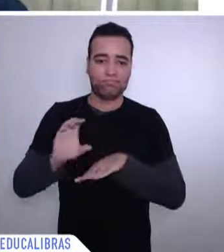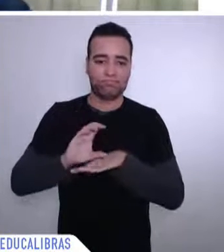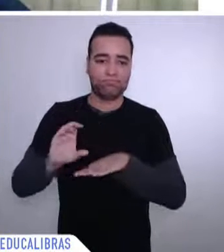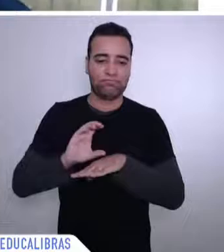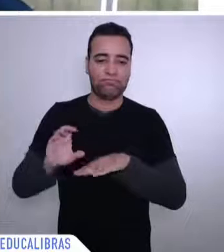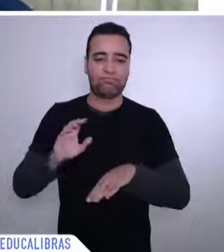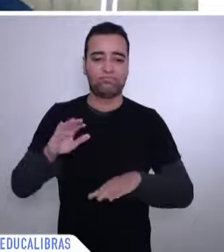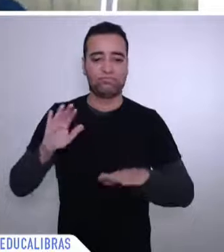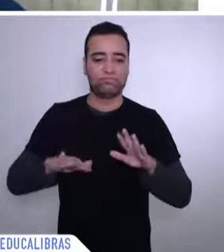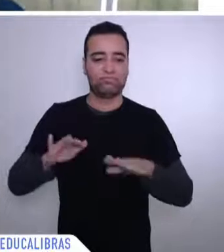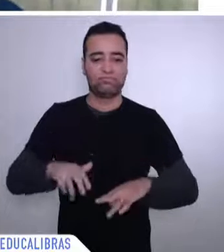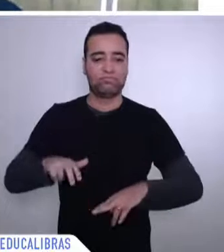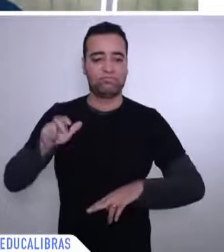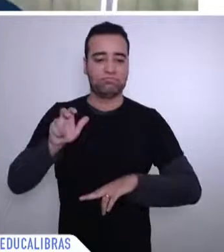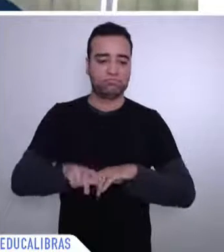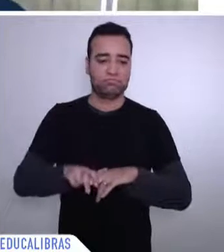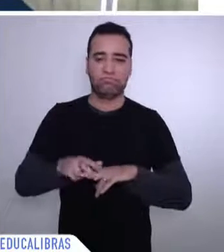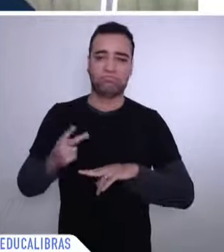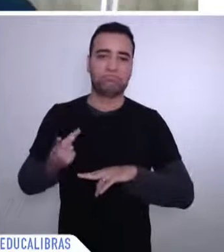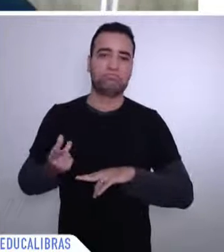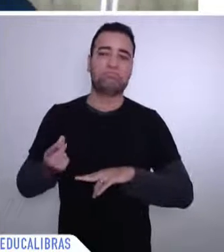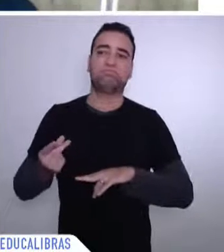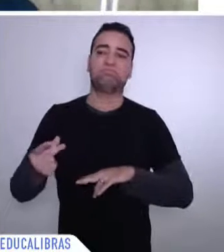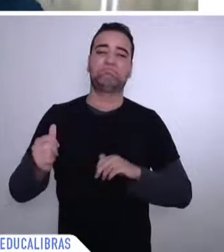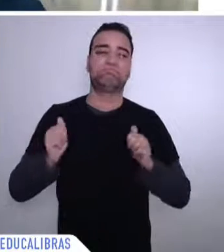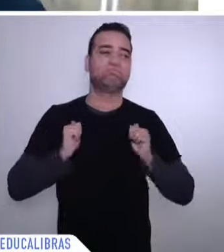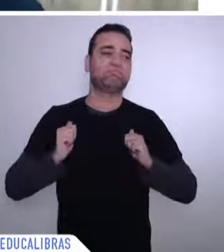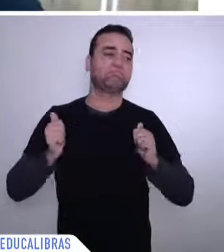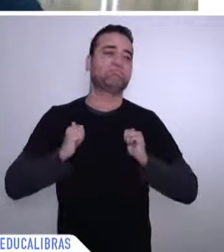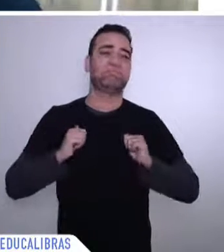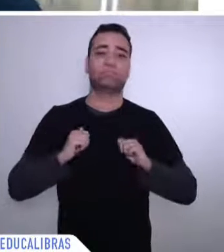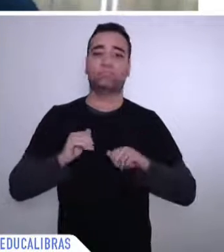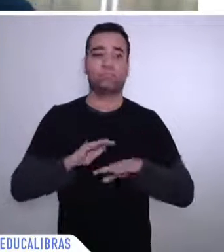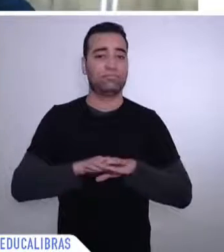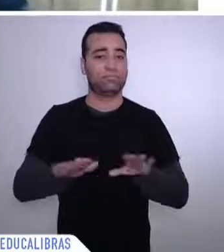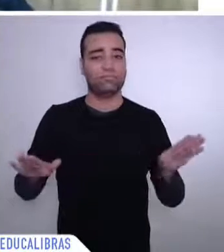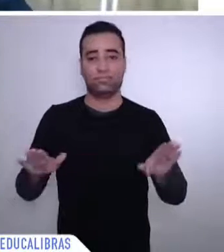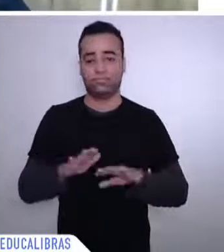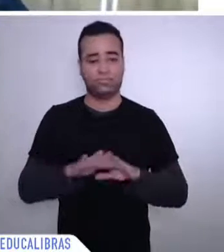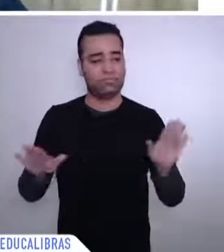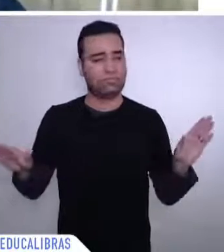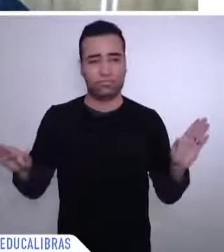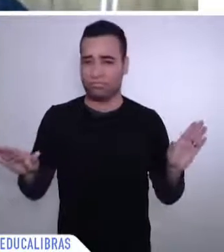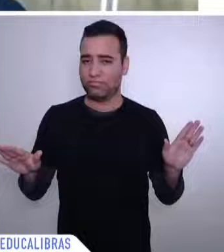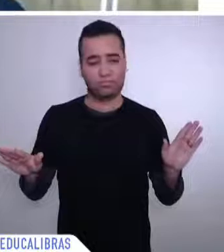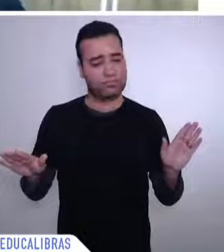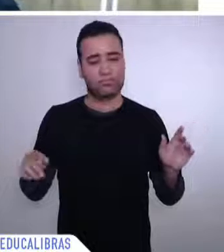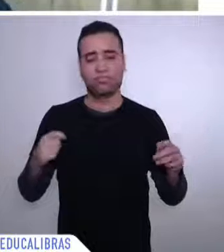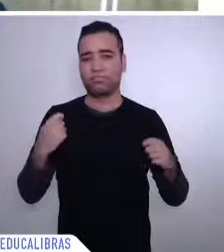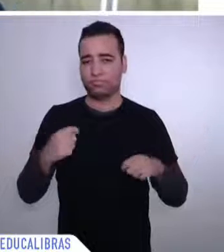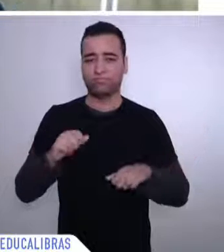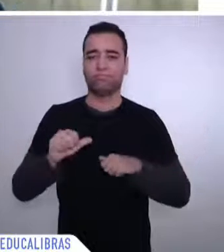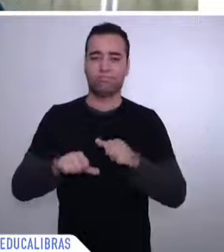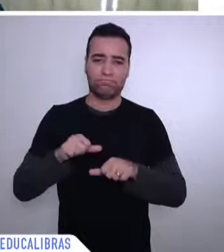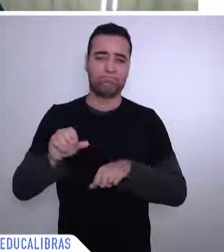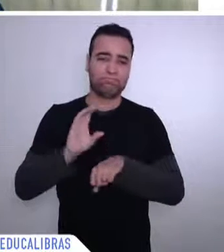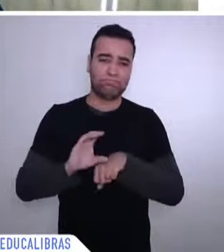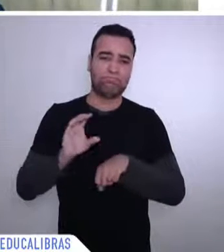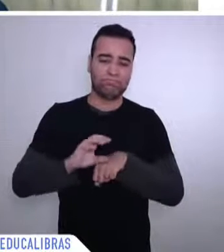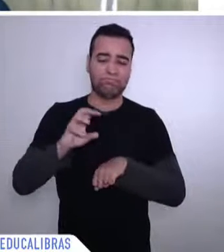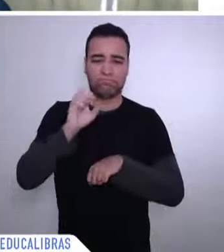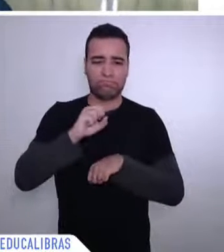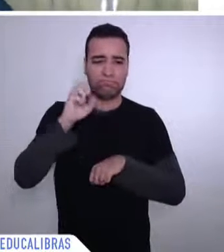a recurrent training mechanism has to be in place. And you cannot just sit in a public function and believe